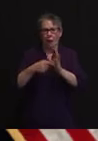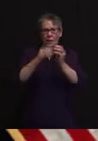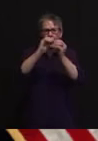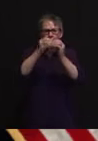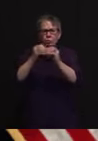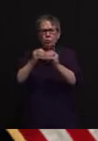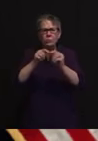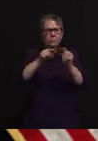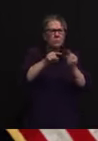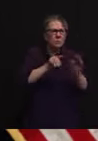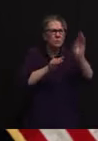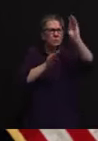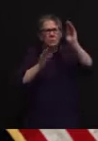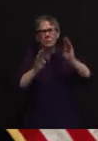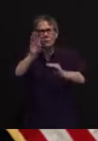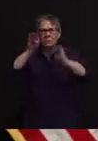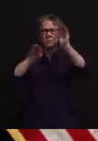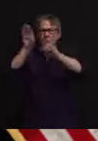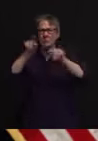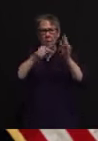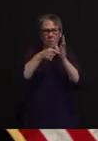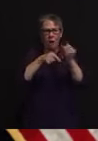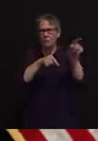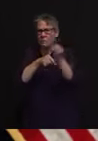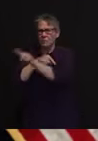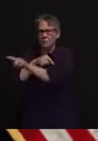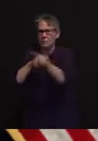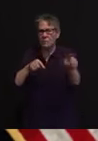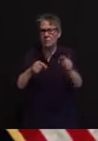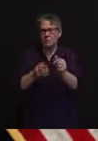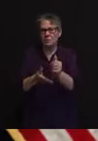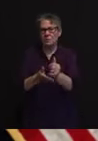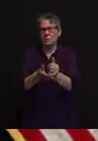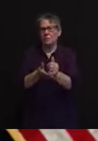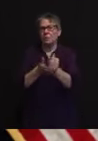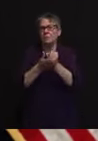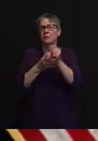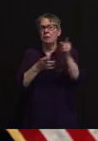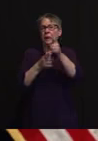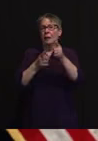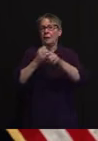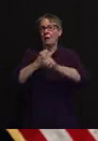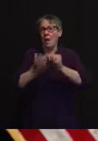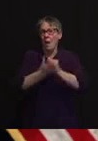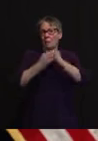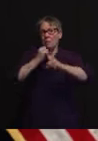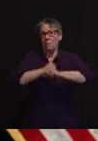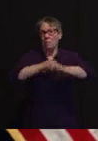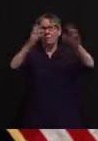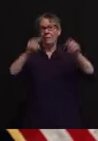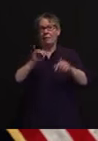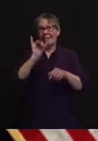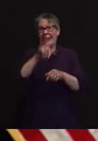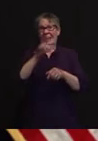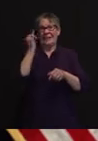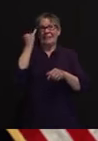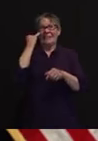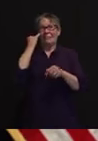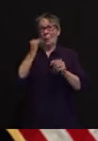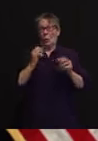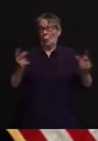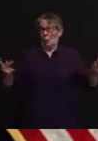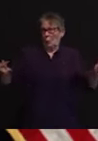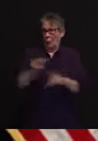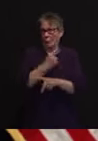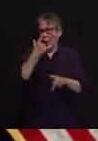assessment, your worst case scenario there is 36,000. The best case scenario is a fraction of that. And